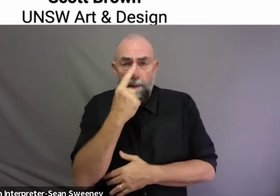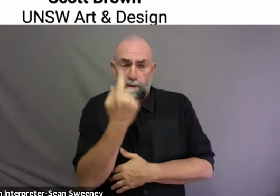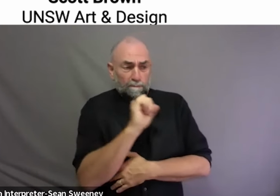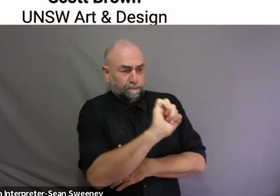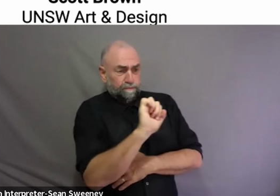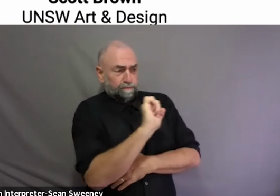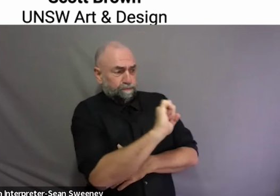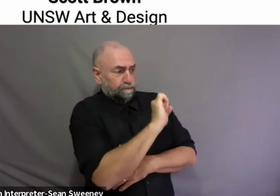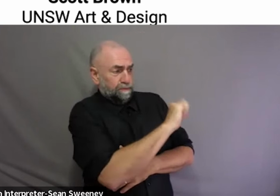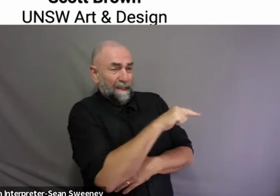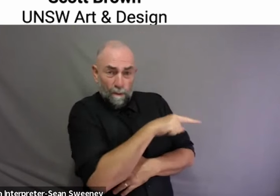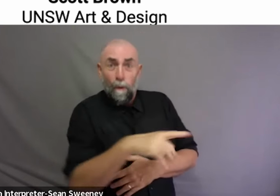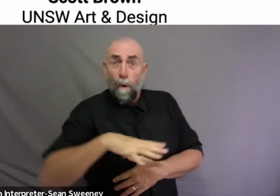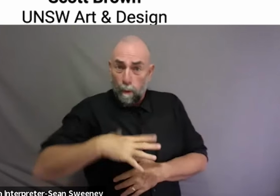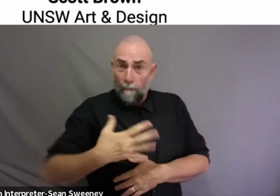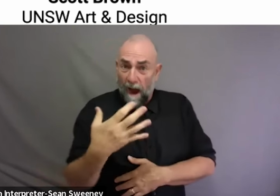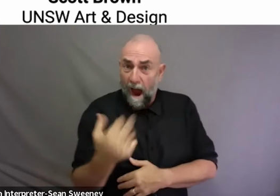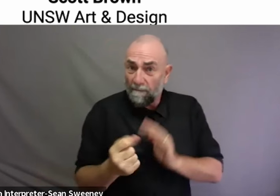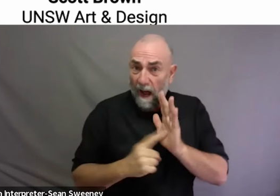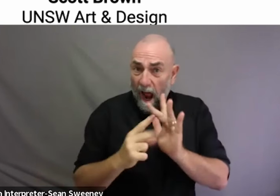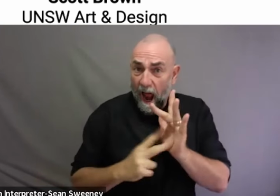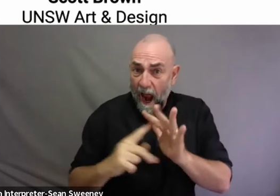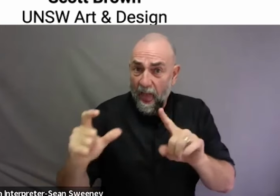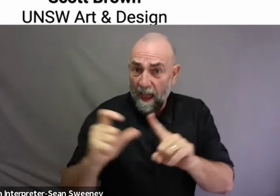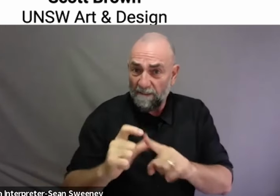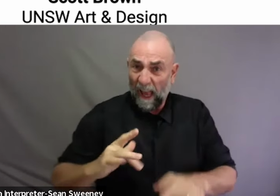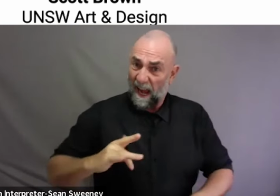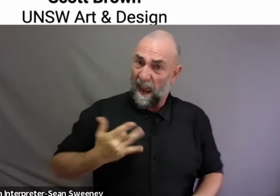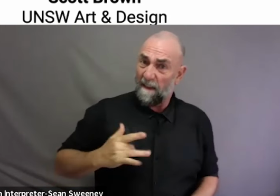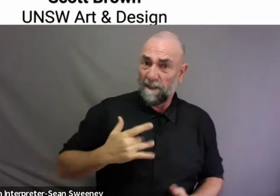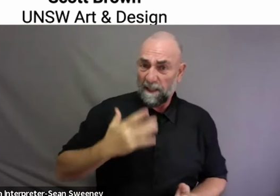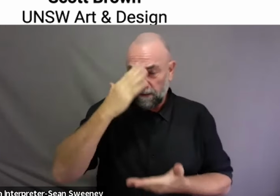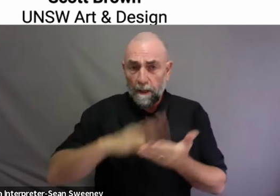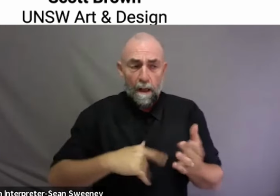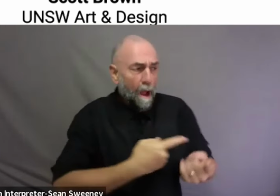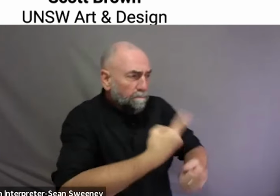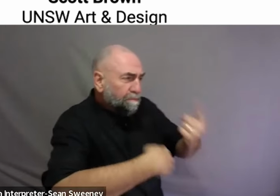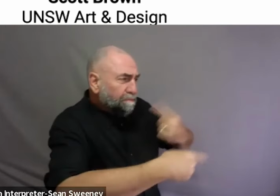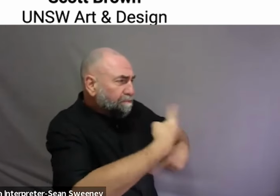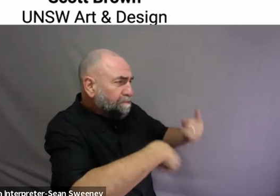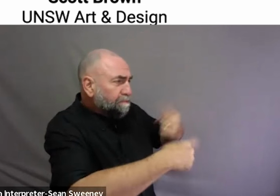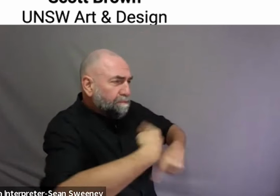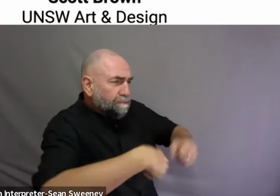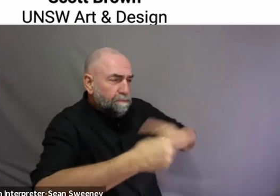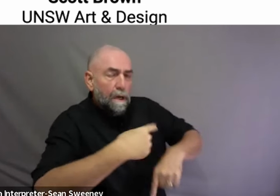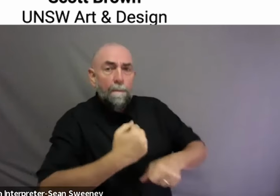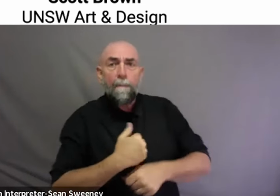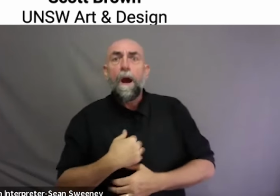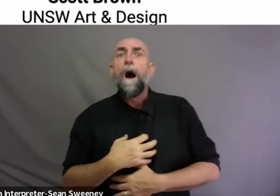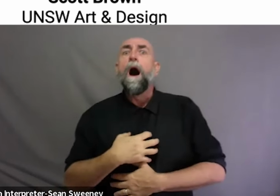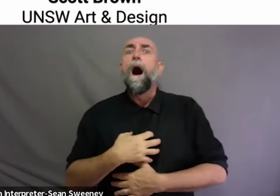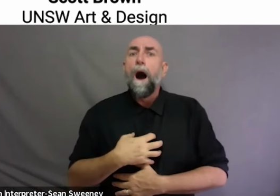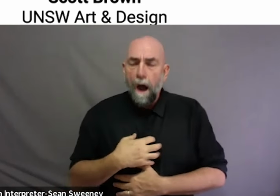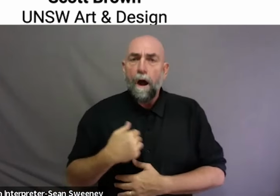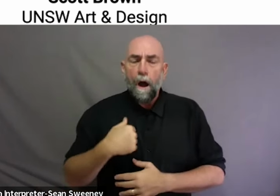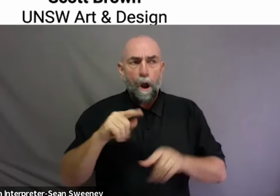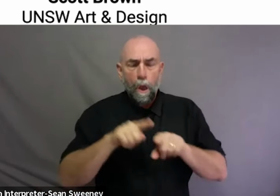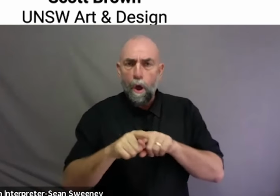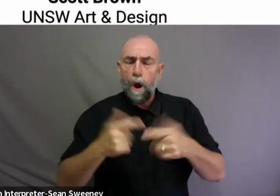with lived experience who taught me a lot about how important that is in the design process. It shaped my language, it shaped my thinking. So a lot of